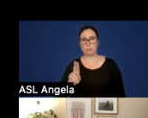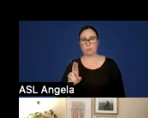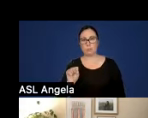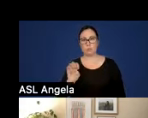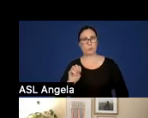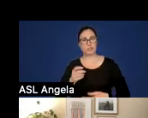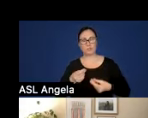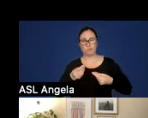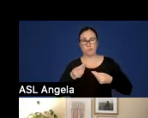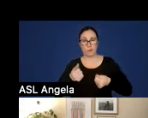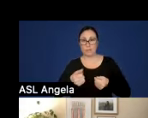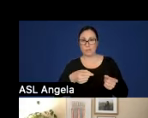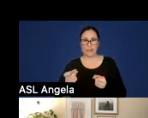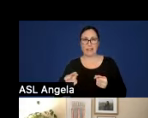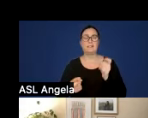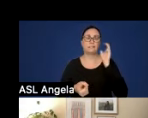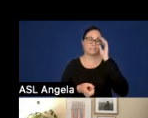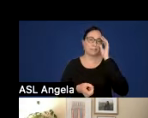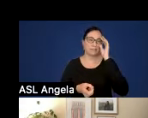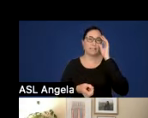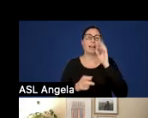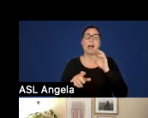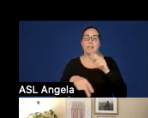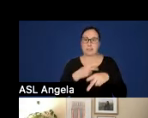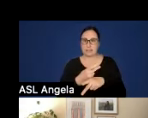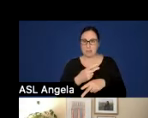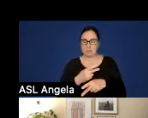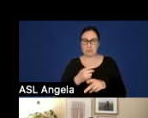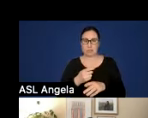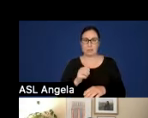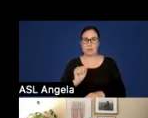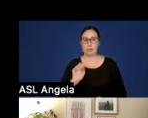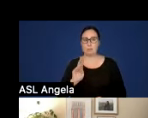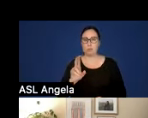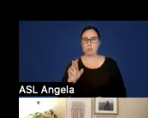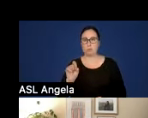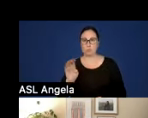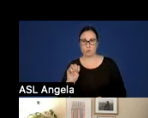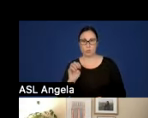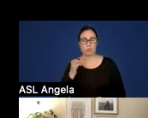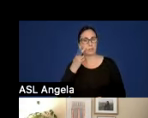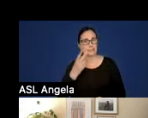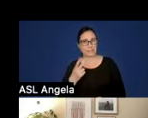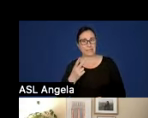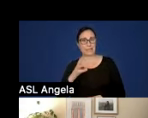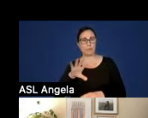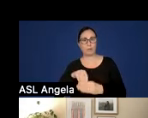through, and the types of abuse that you're maybe seeing most commonly in your community or in your